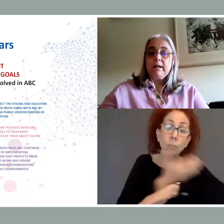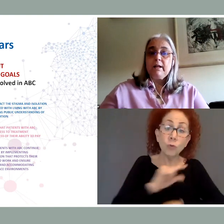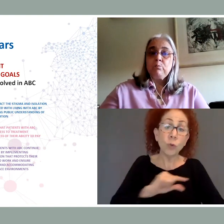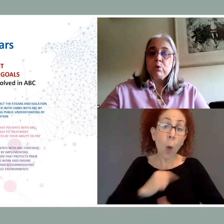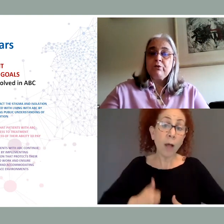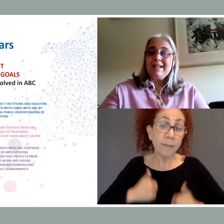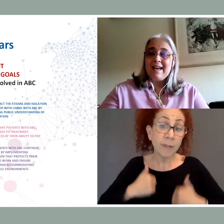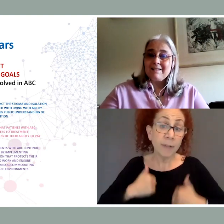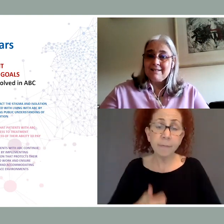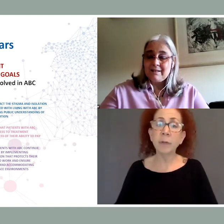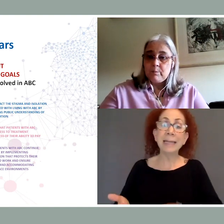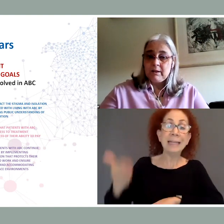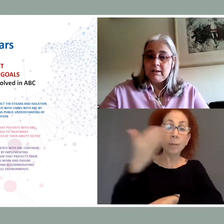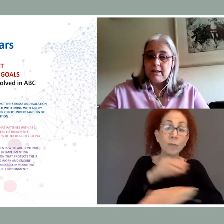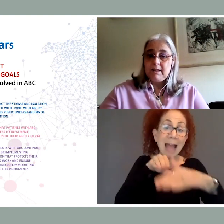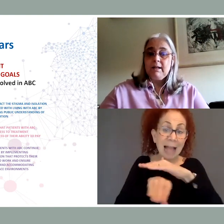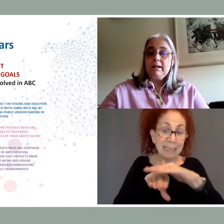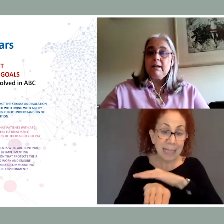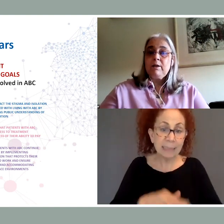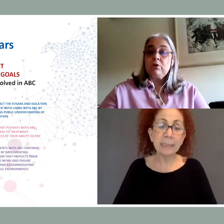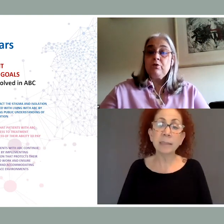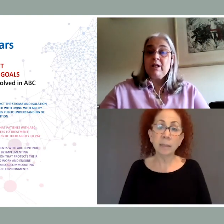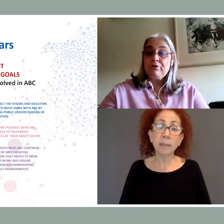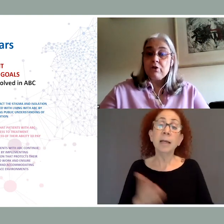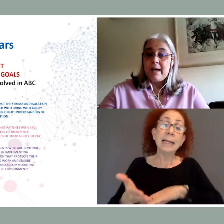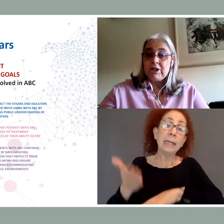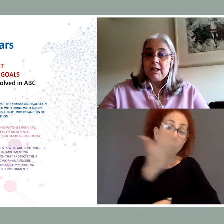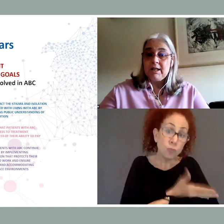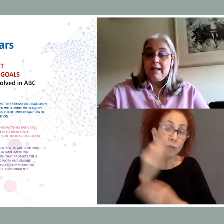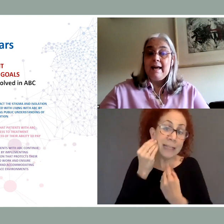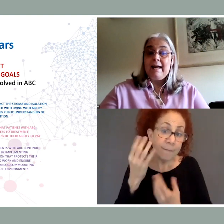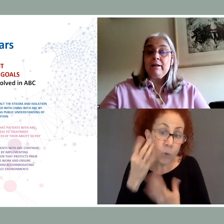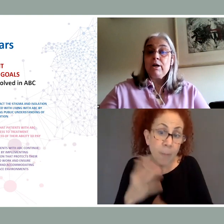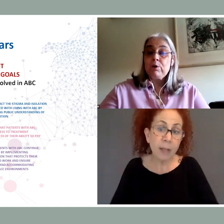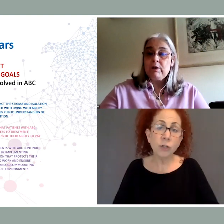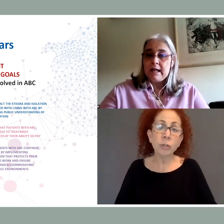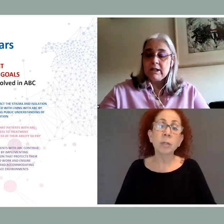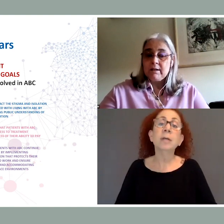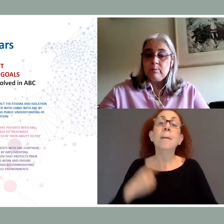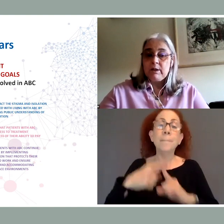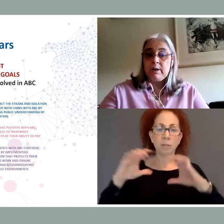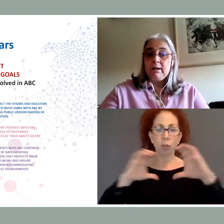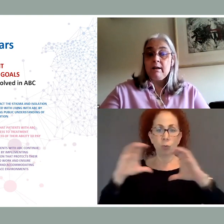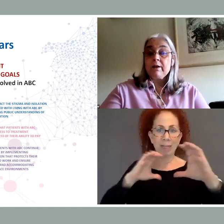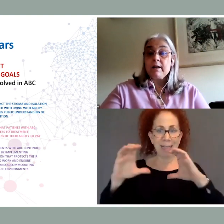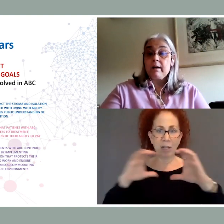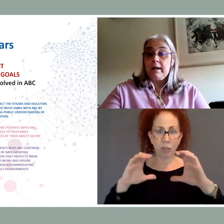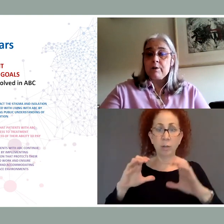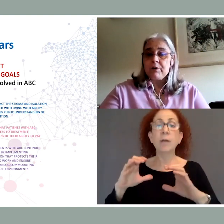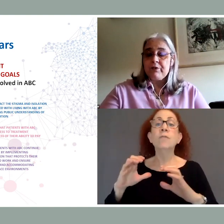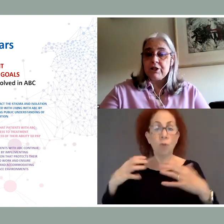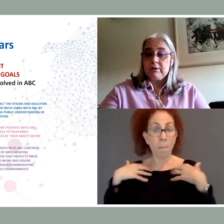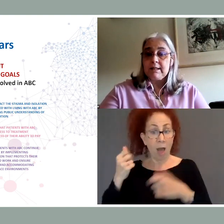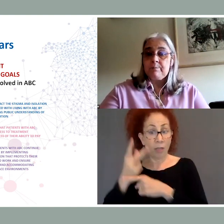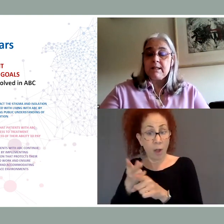life, improving accessibility, improving information and communication between